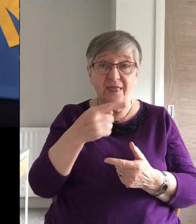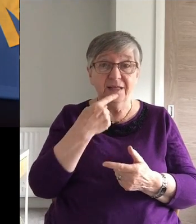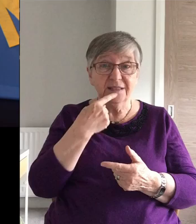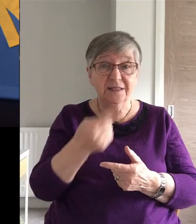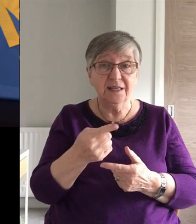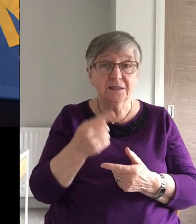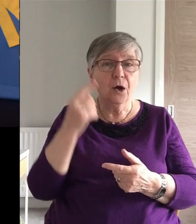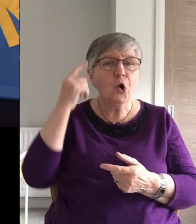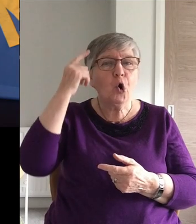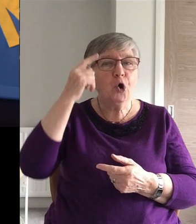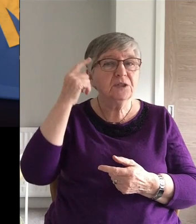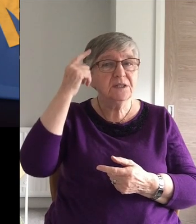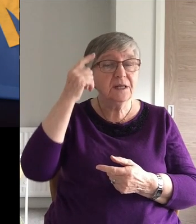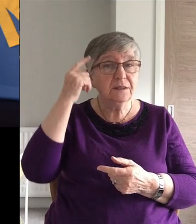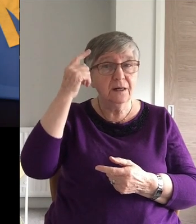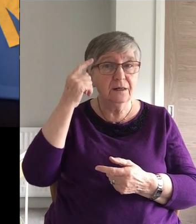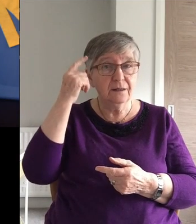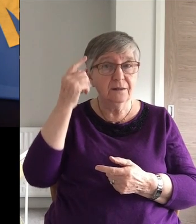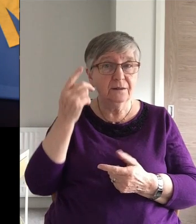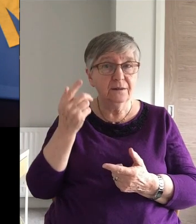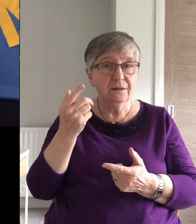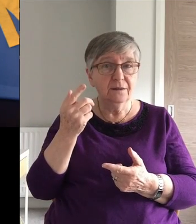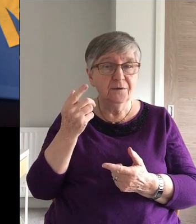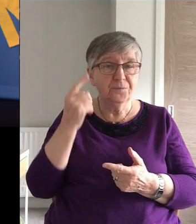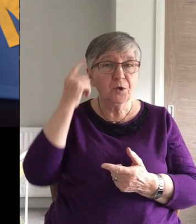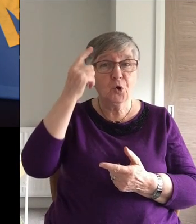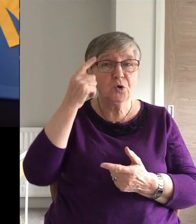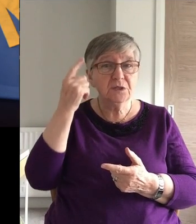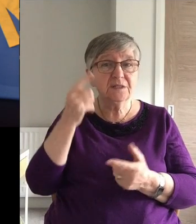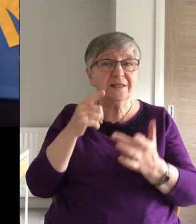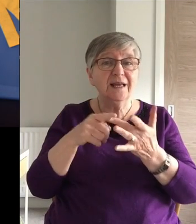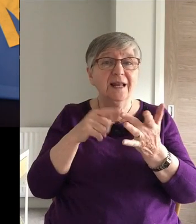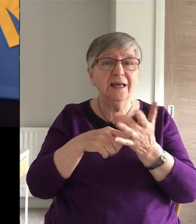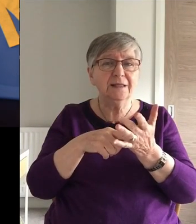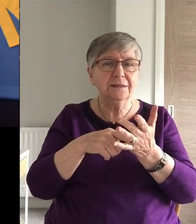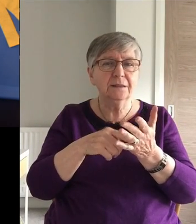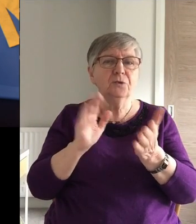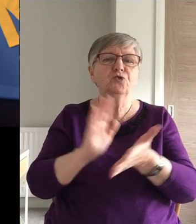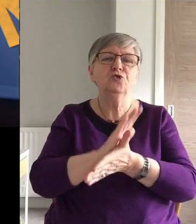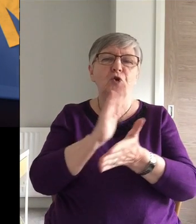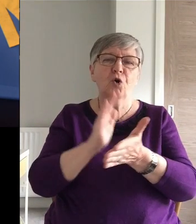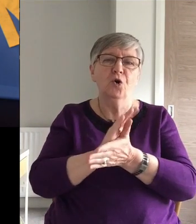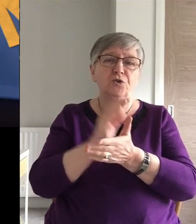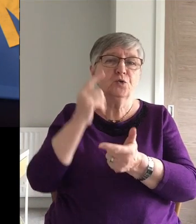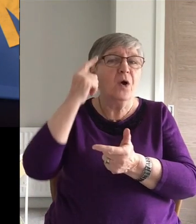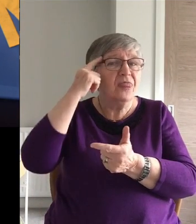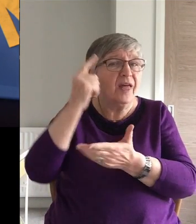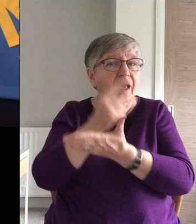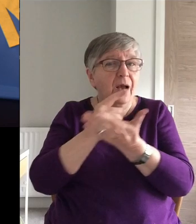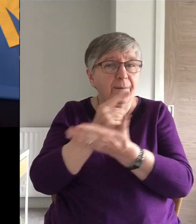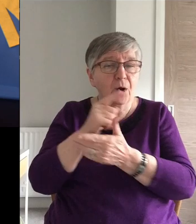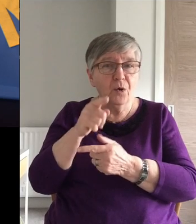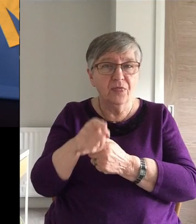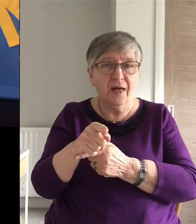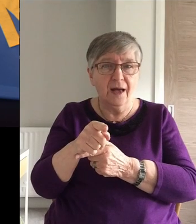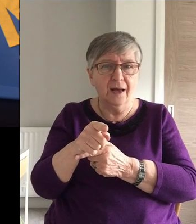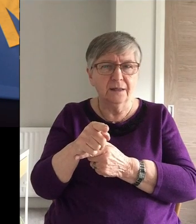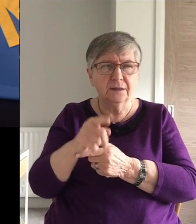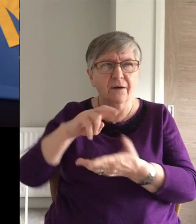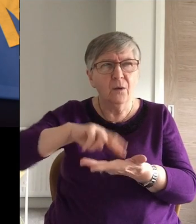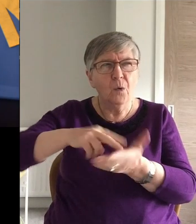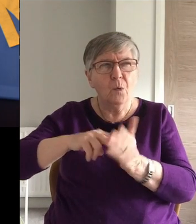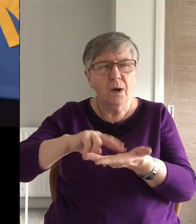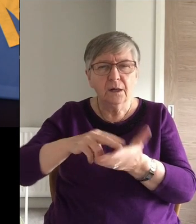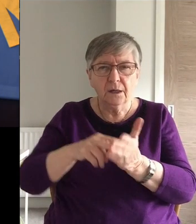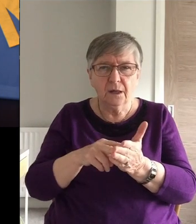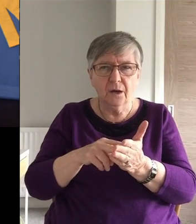verse says, verse 2, consider. Consider it pure joy. Let us think about it and work out. This is